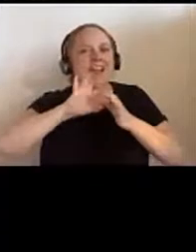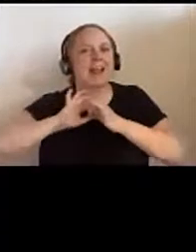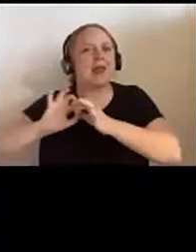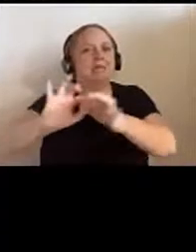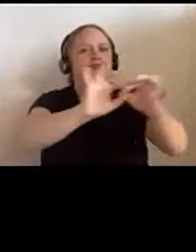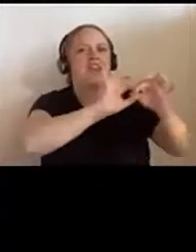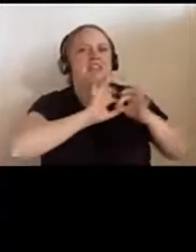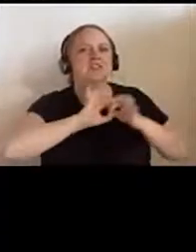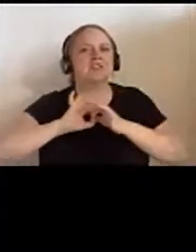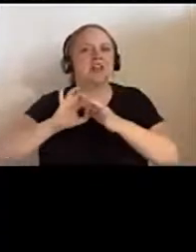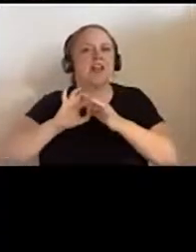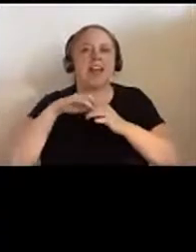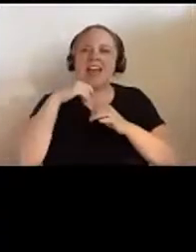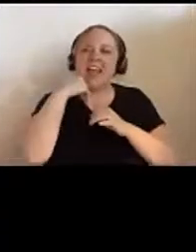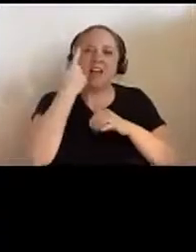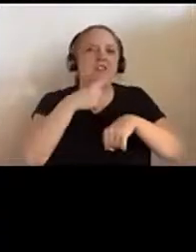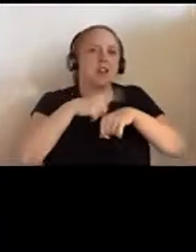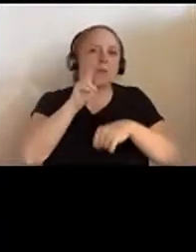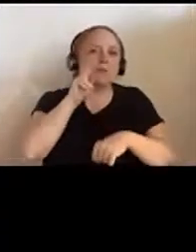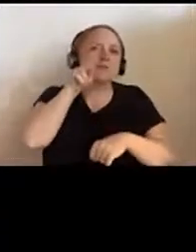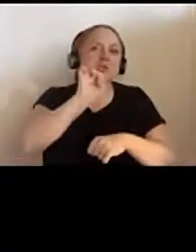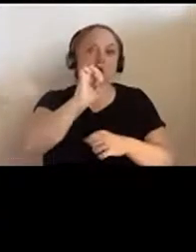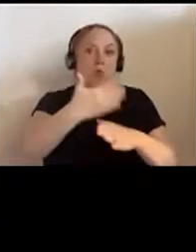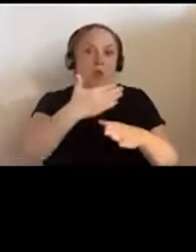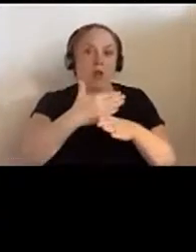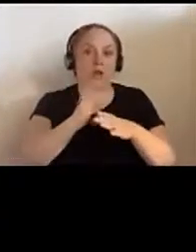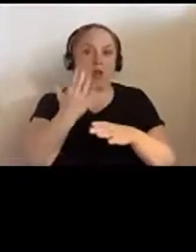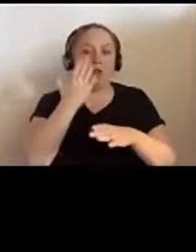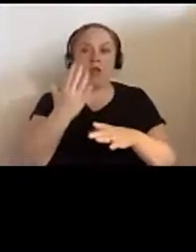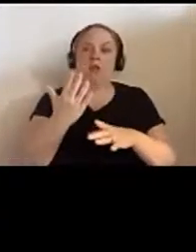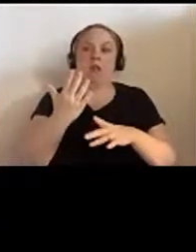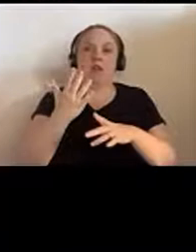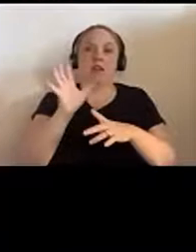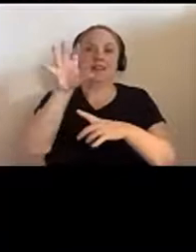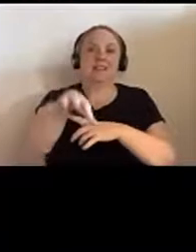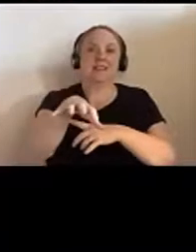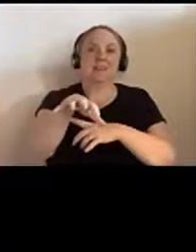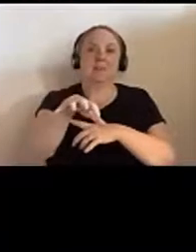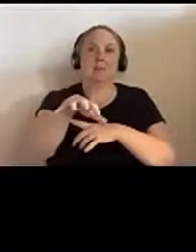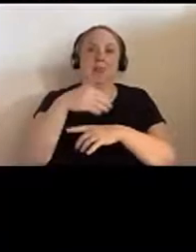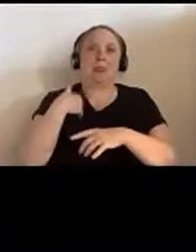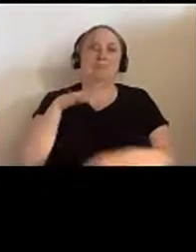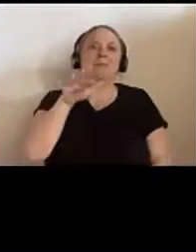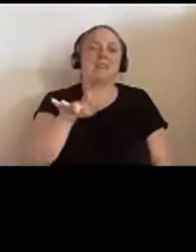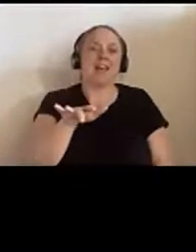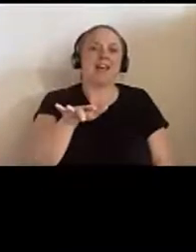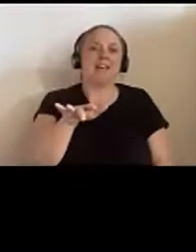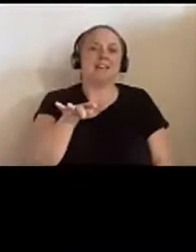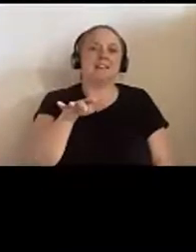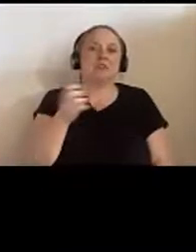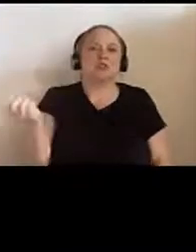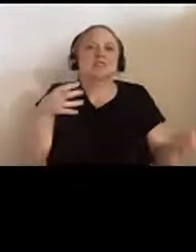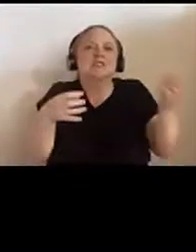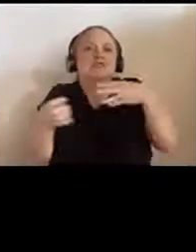I've encountered your work, it's really been in the setting where folks are there to contribute to it, to